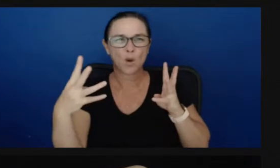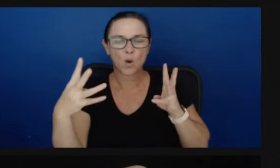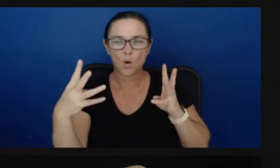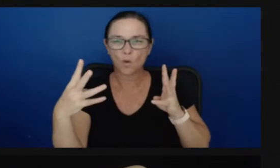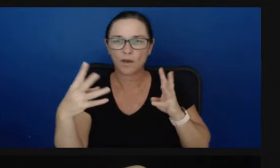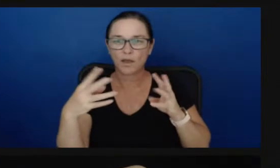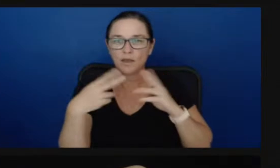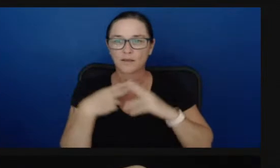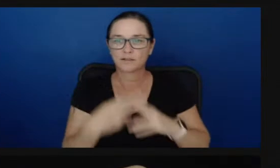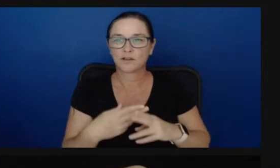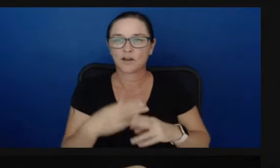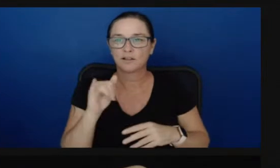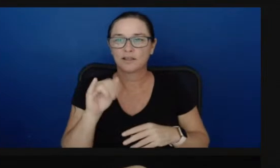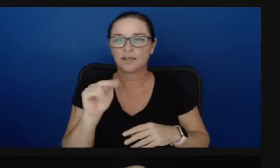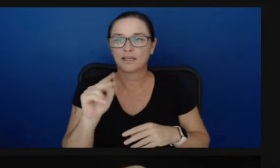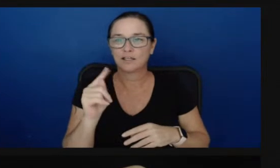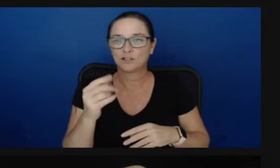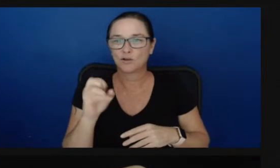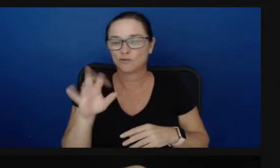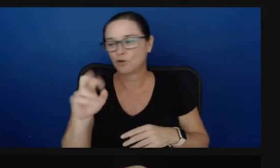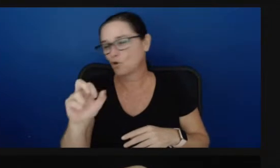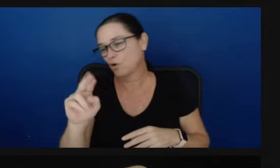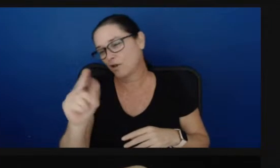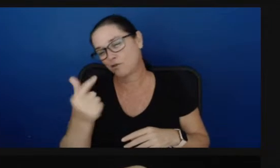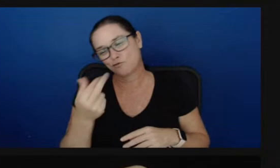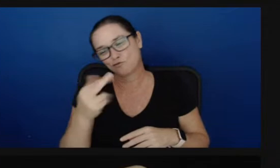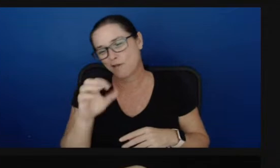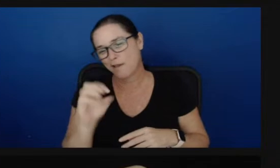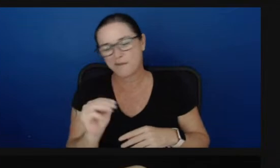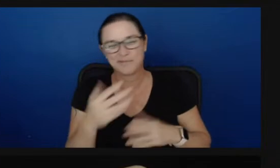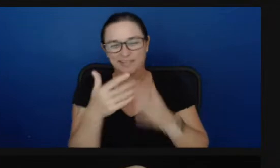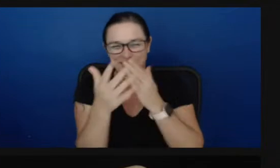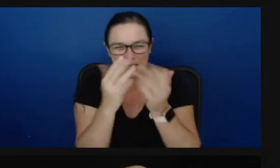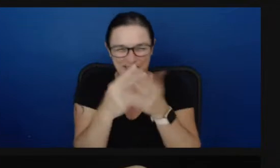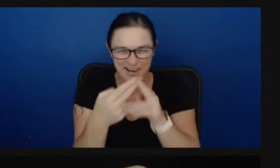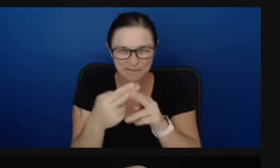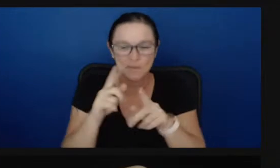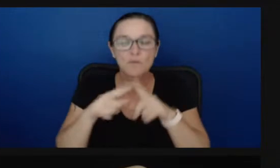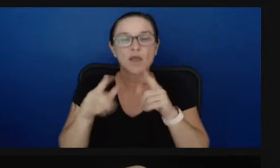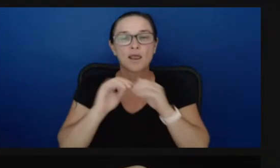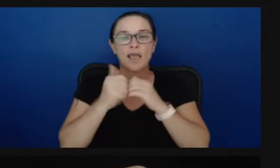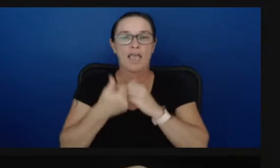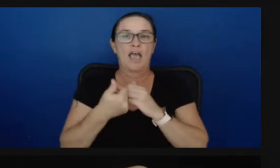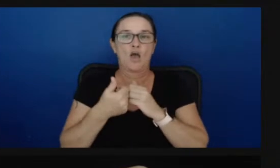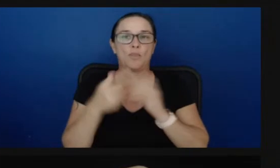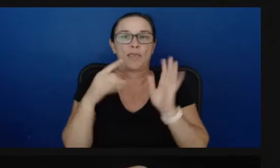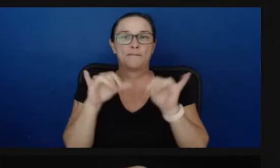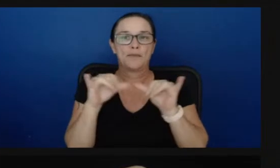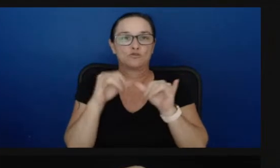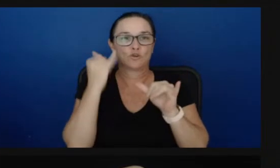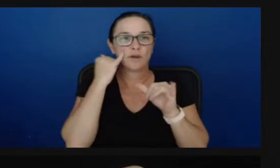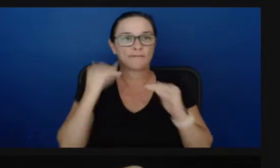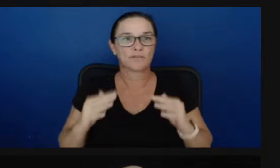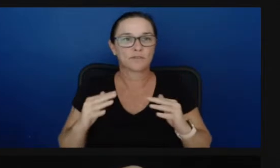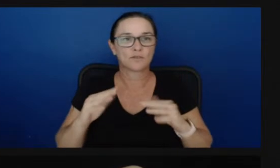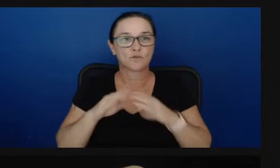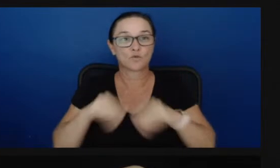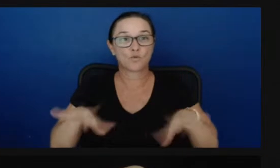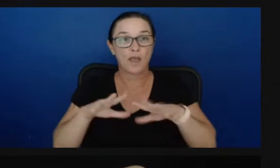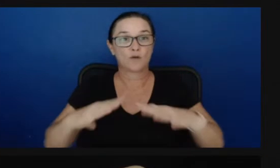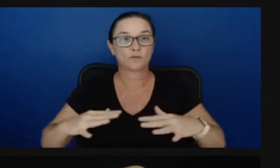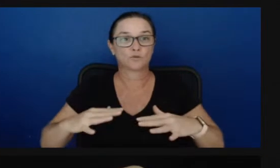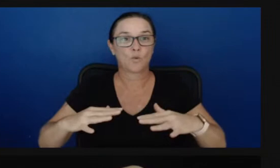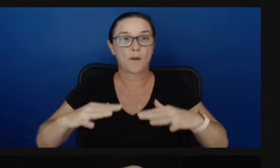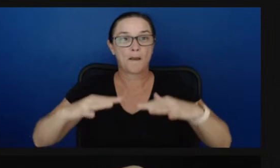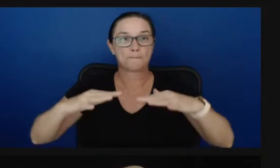interferogram. Not that it matters. This is how they measure the ground uplift. And if you haven't seen these before, what's happening